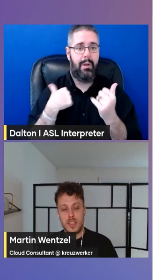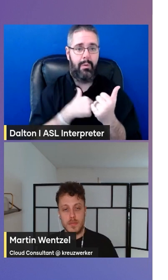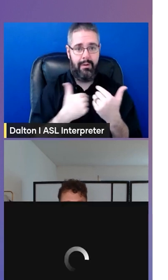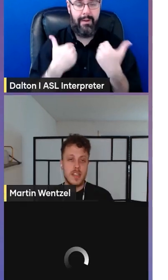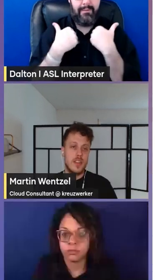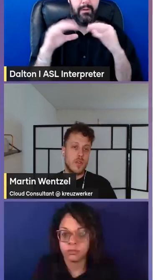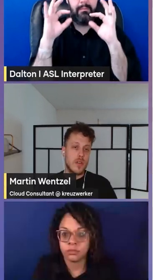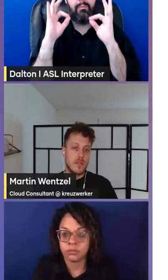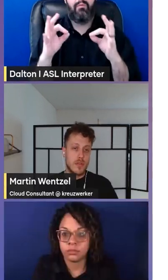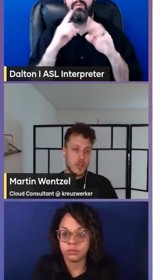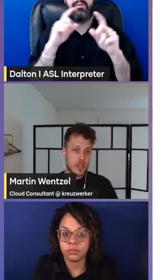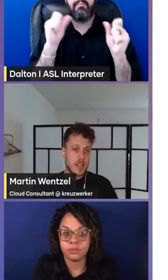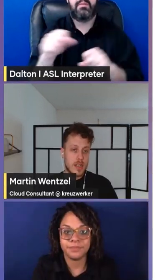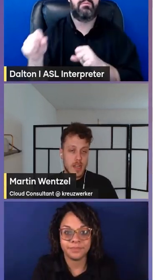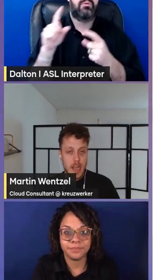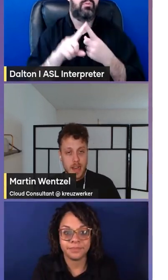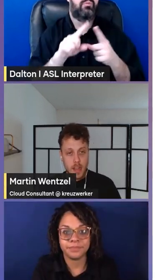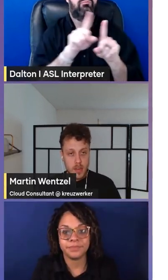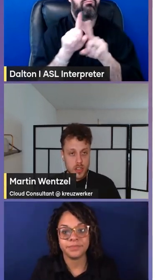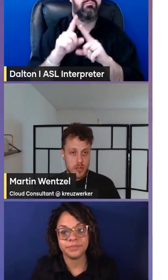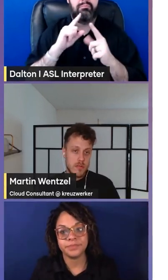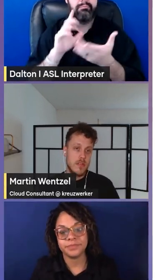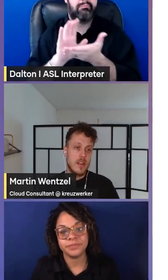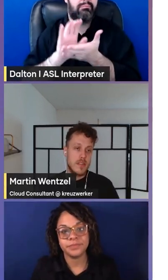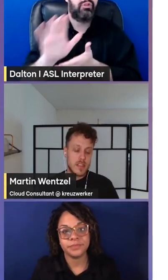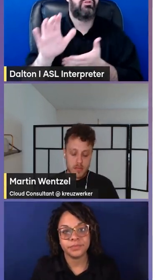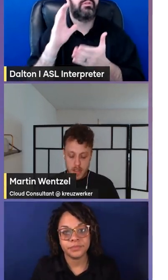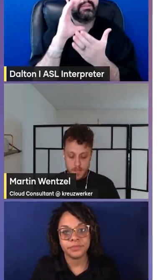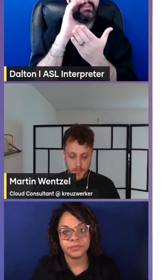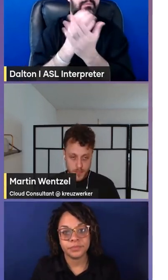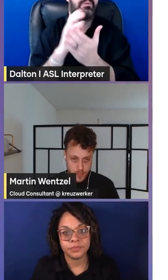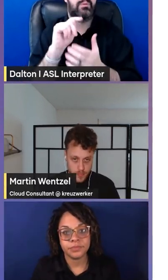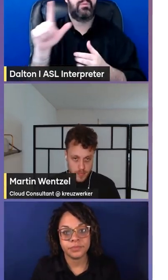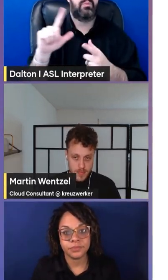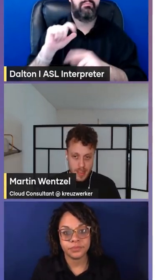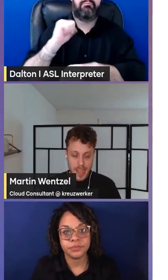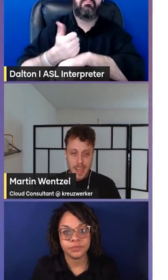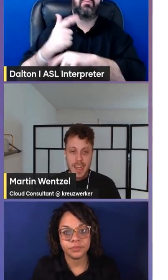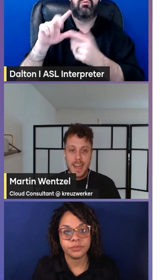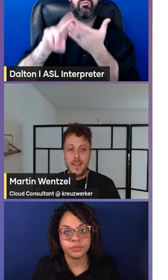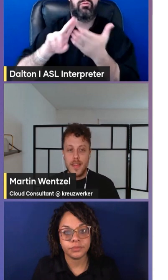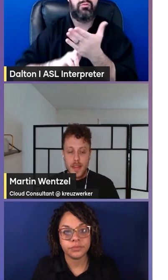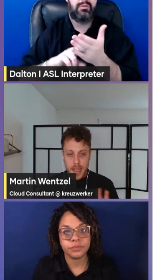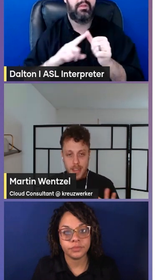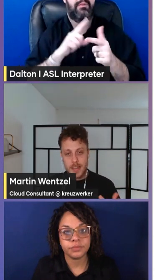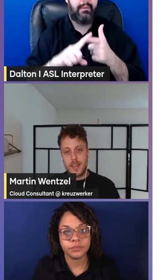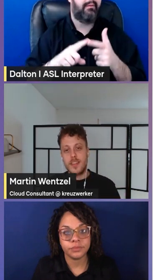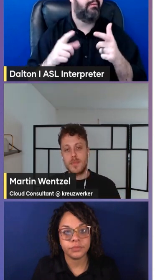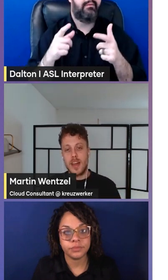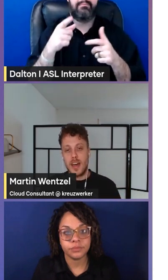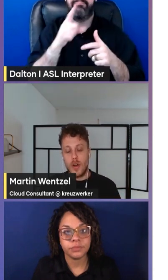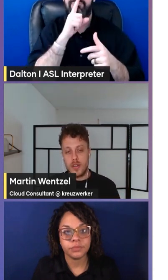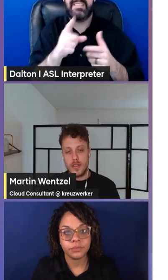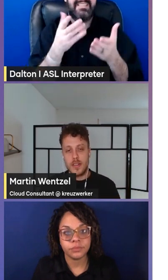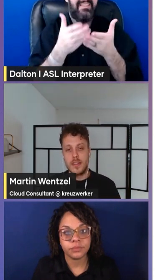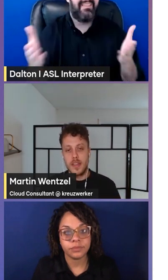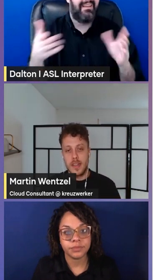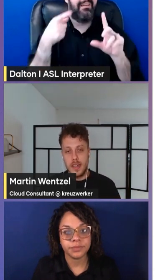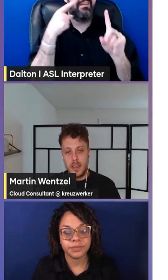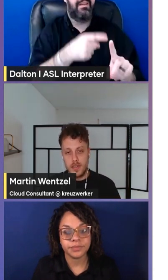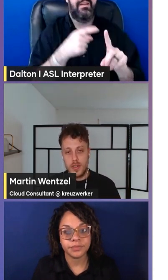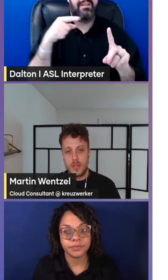the possibility to also push an image to a registry. The thing is that this PR